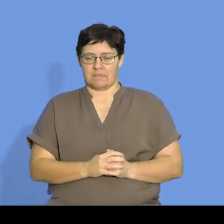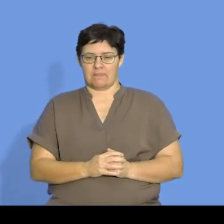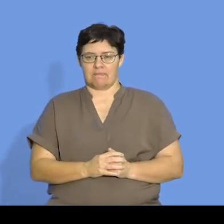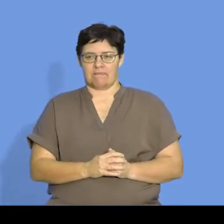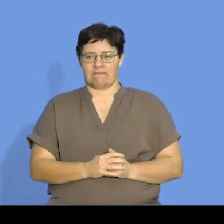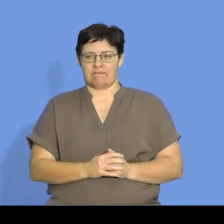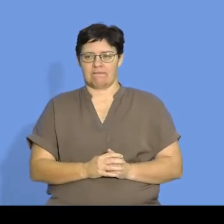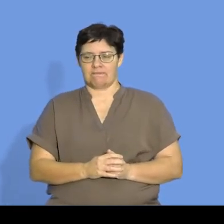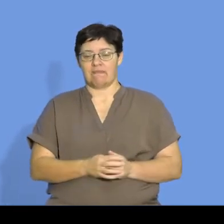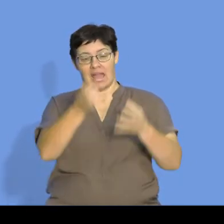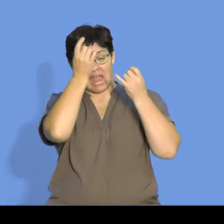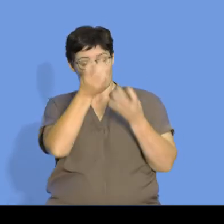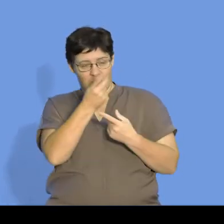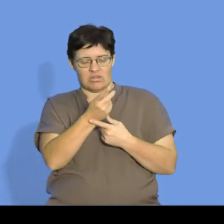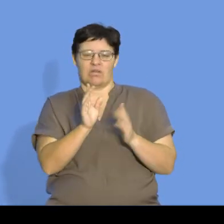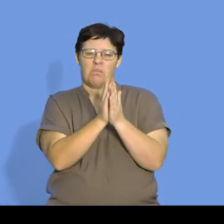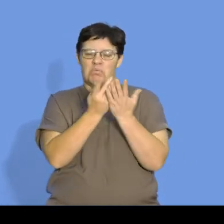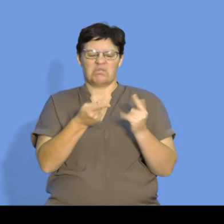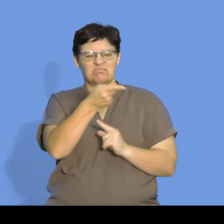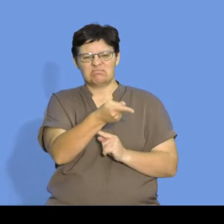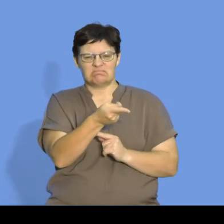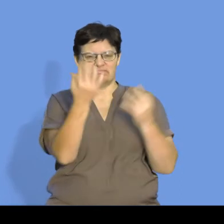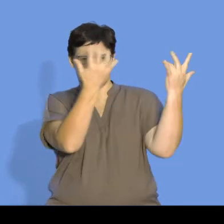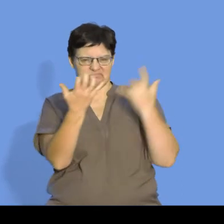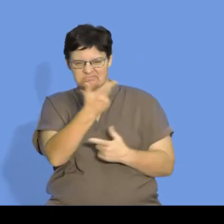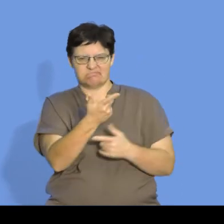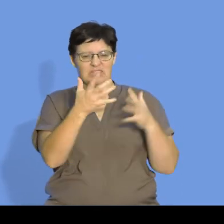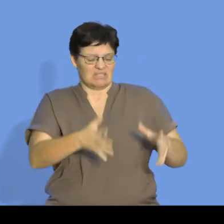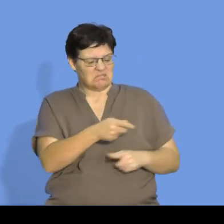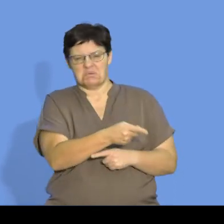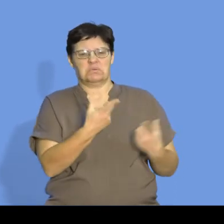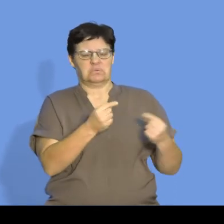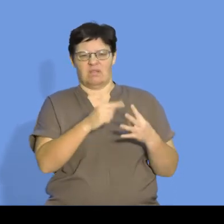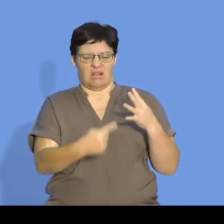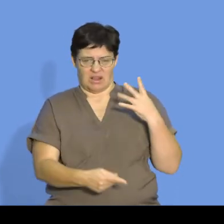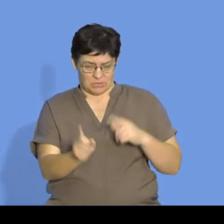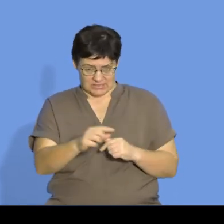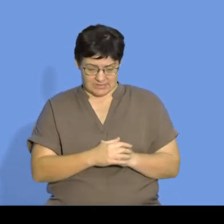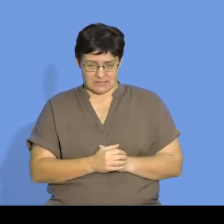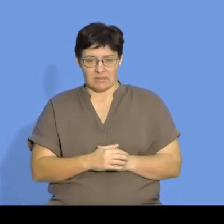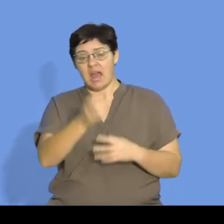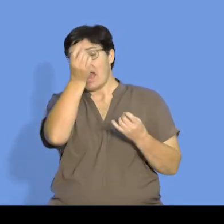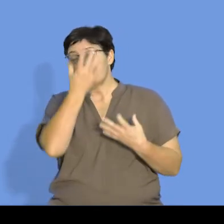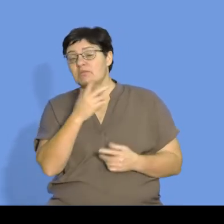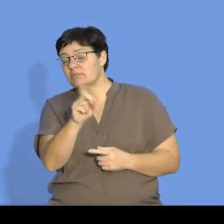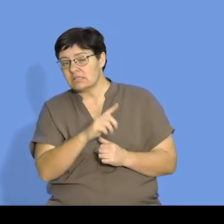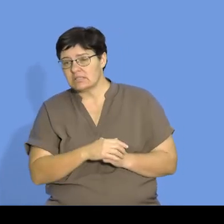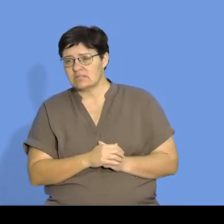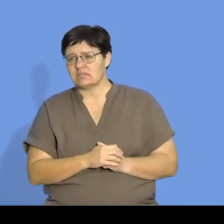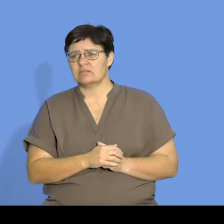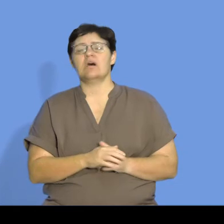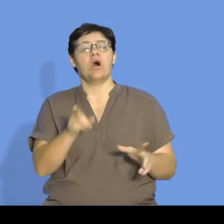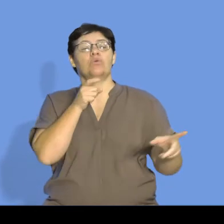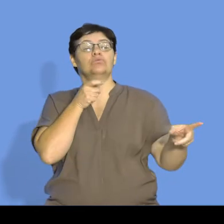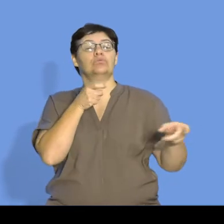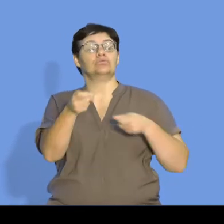that's the information. We're dealing with the bookkeeper, and the information that we have here is that comment on the